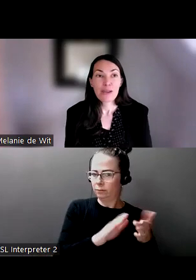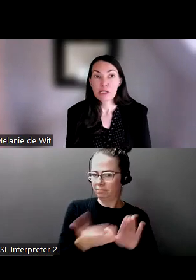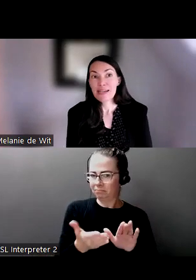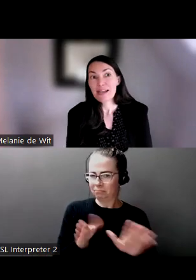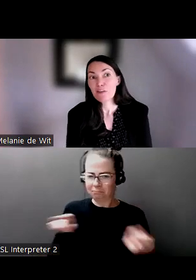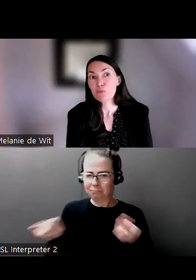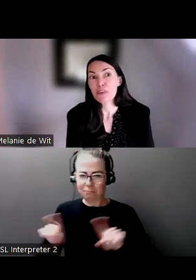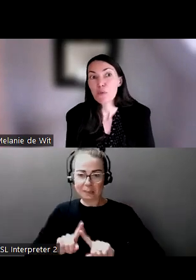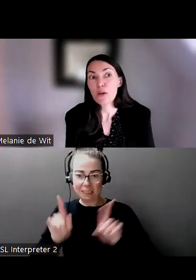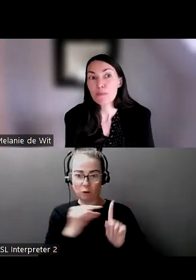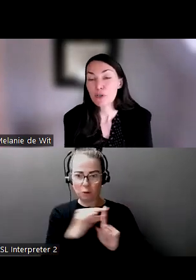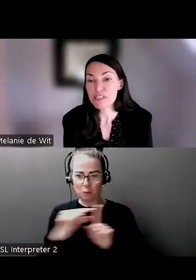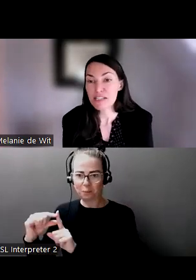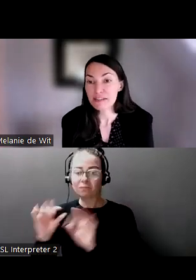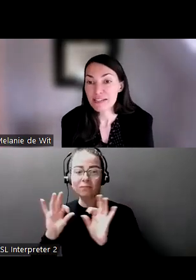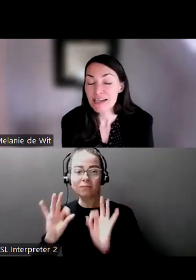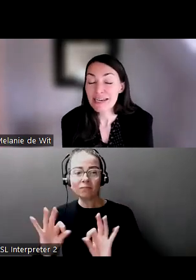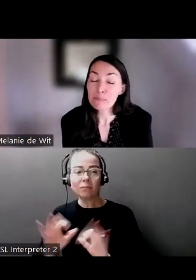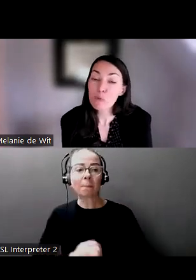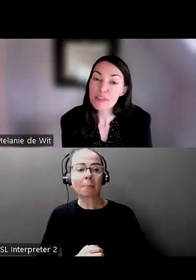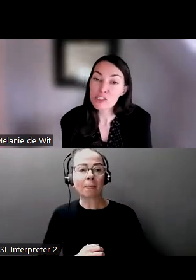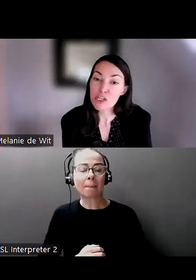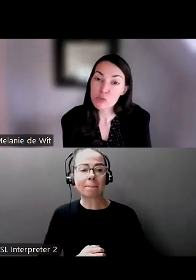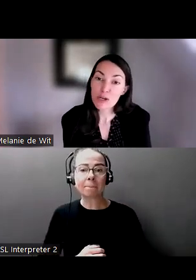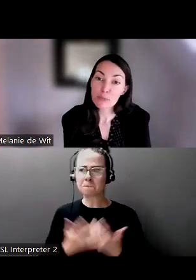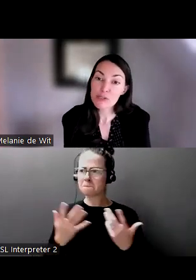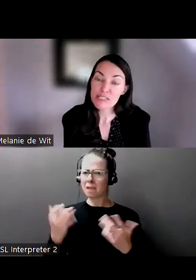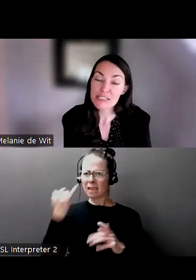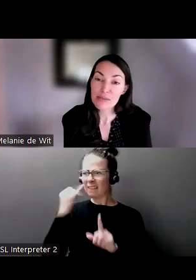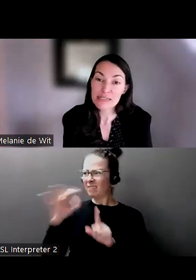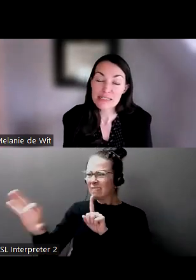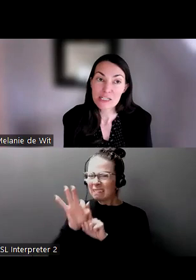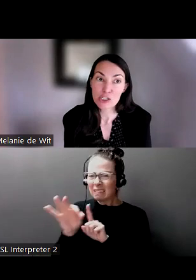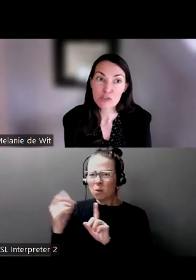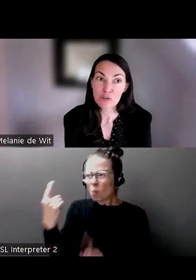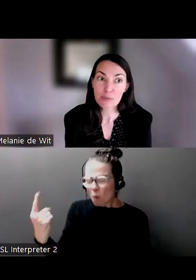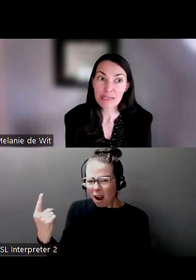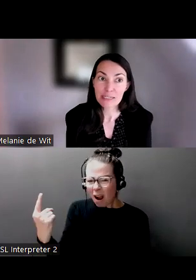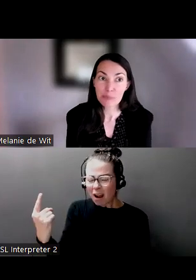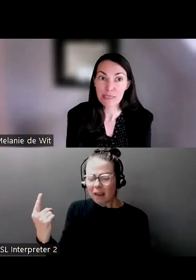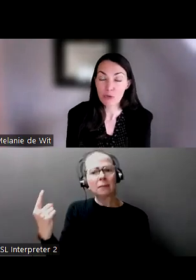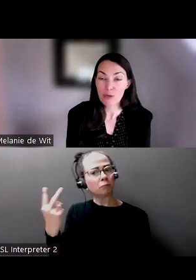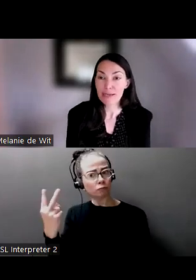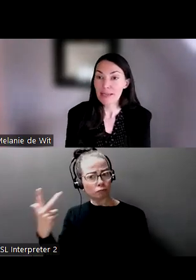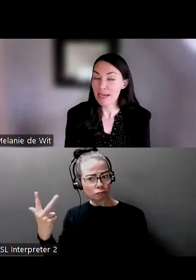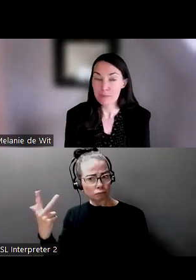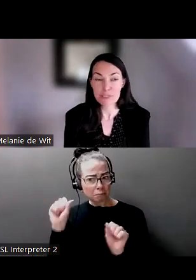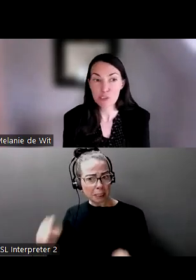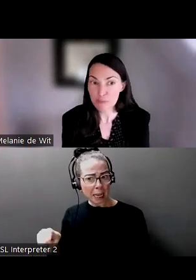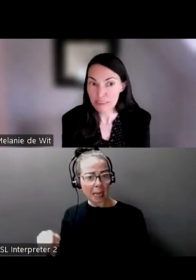All right, can I have more than one person? Can I name more than just one person to make decisions for me in a